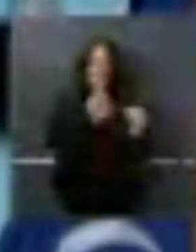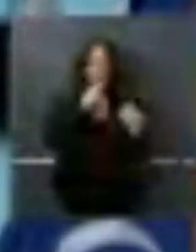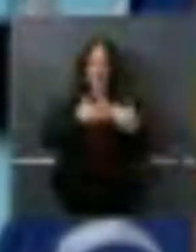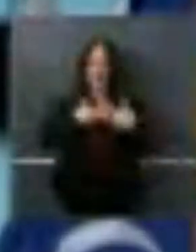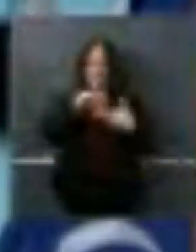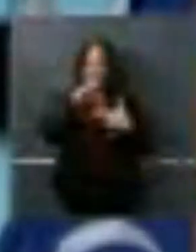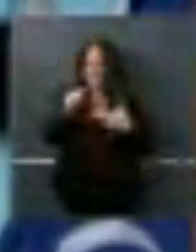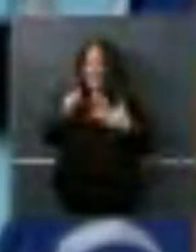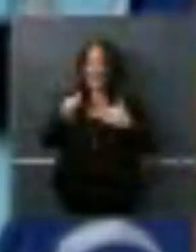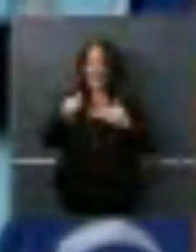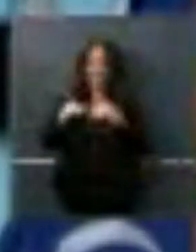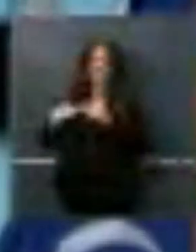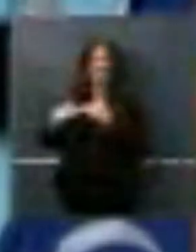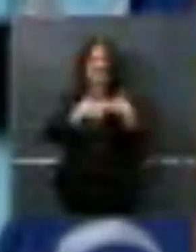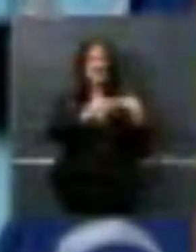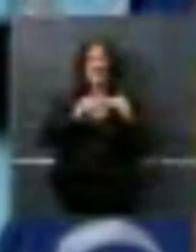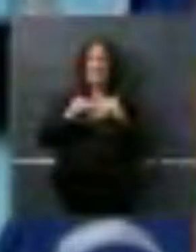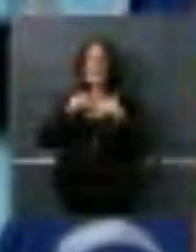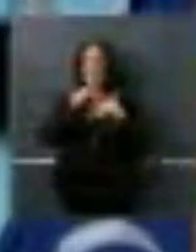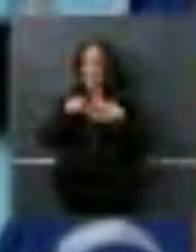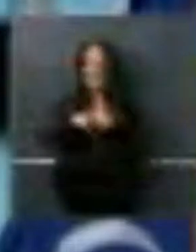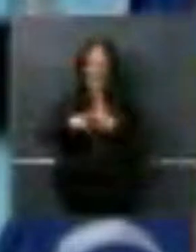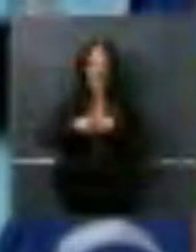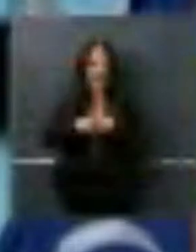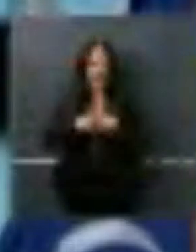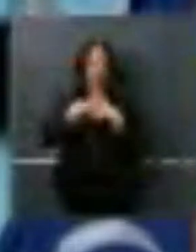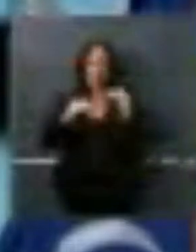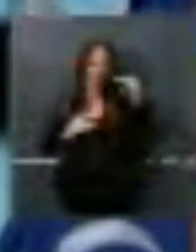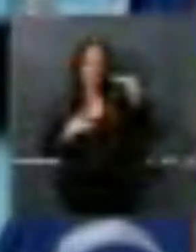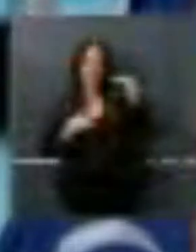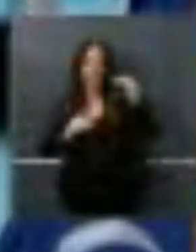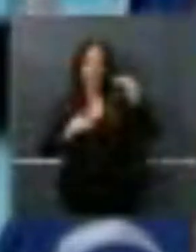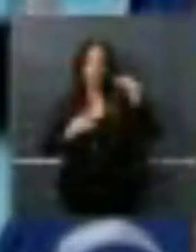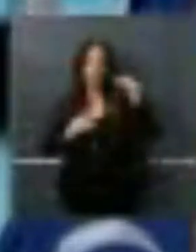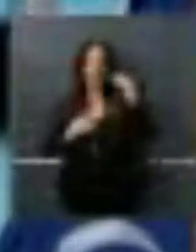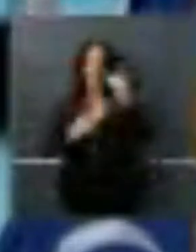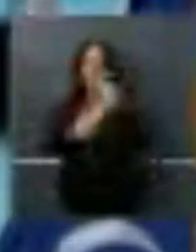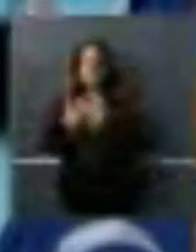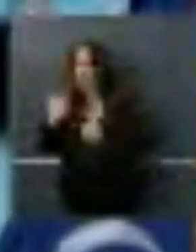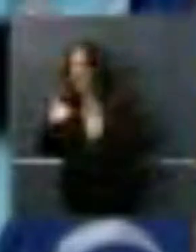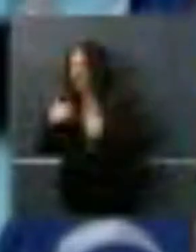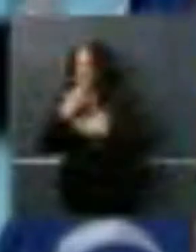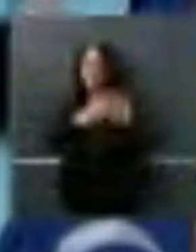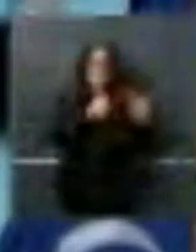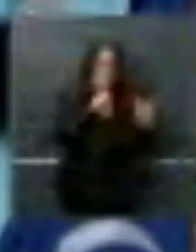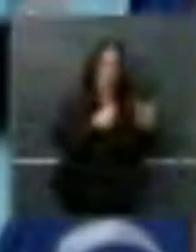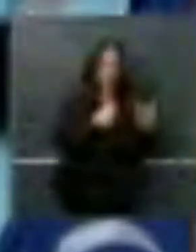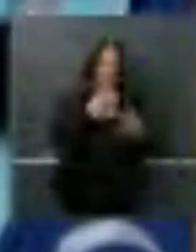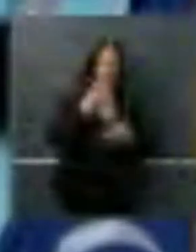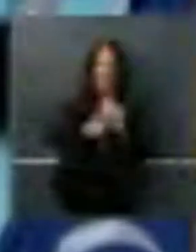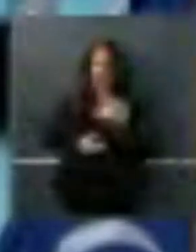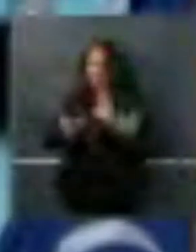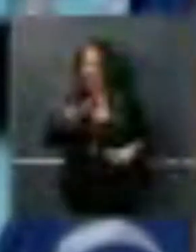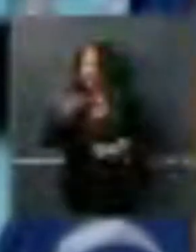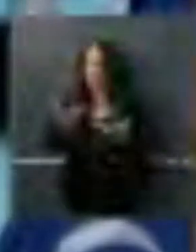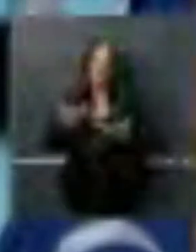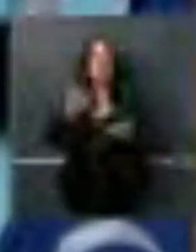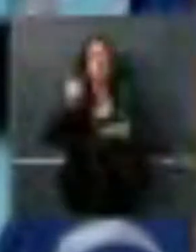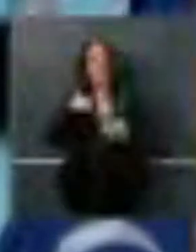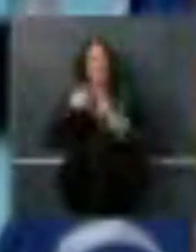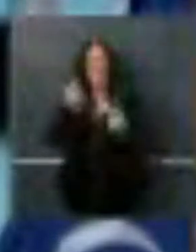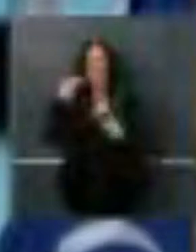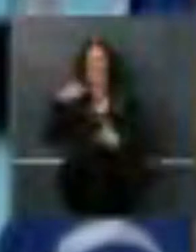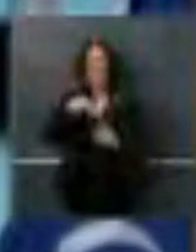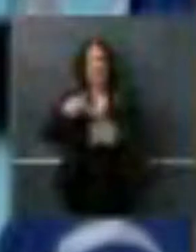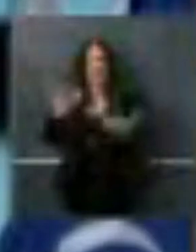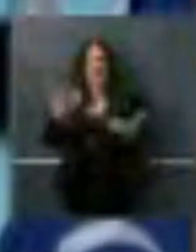gap advances, how meaningful the gap is in terms of the cumulative impact on a young child's trajectory, a young